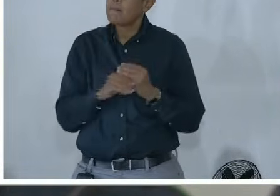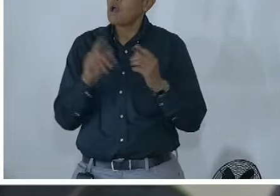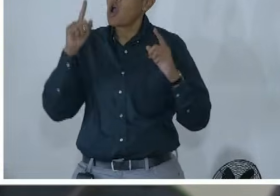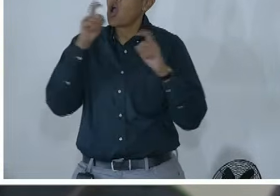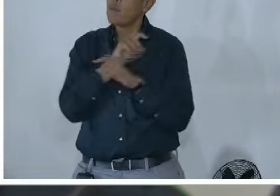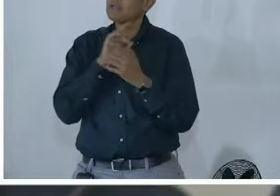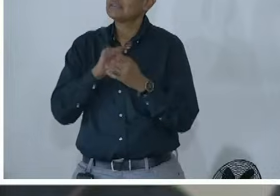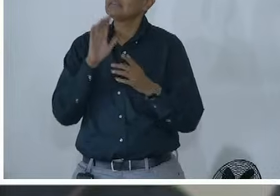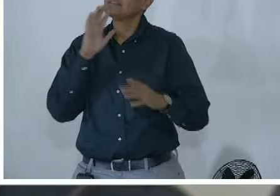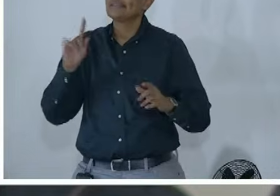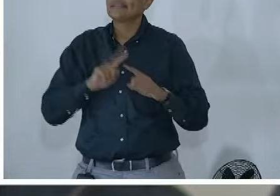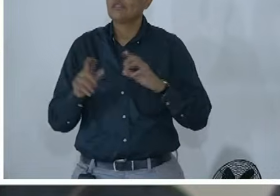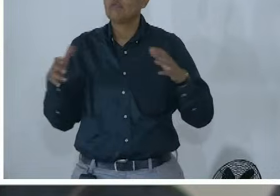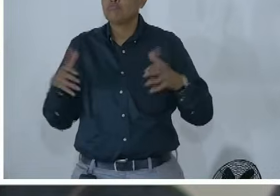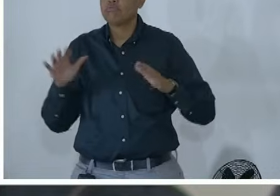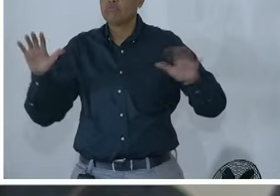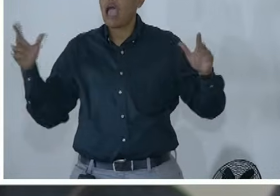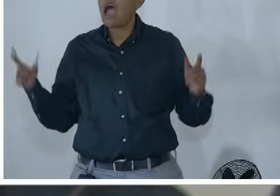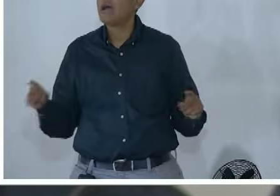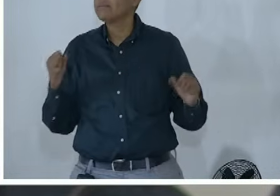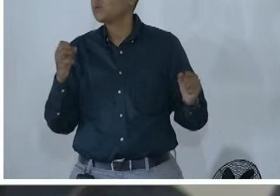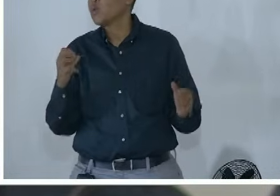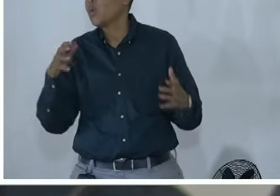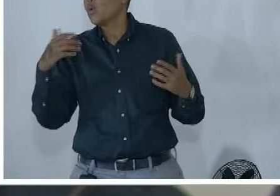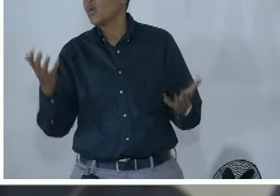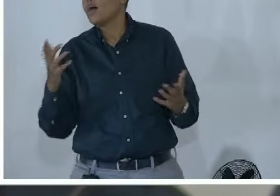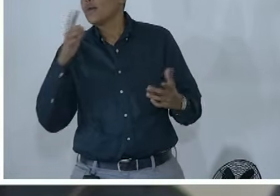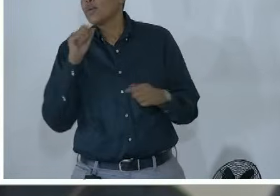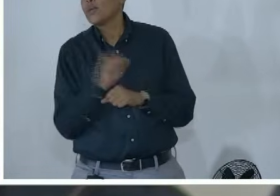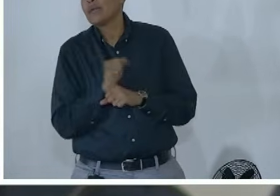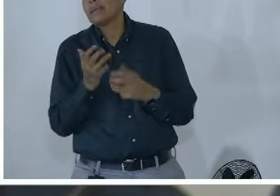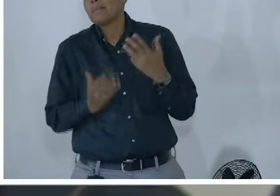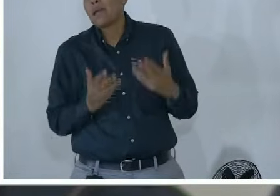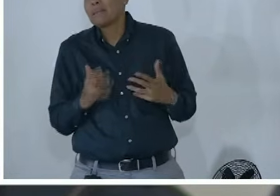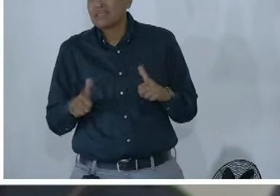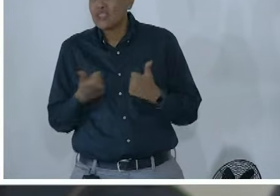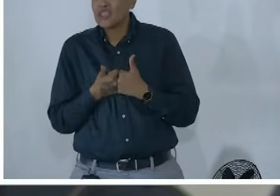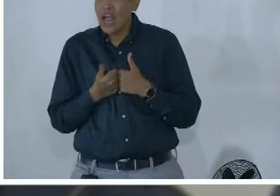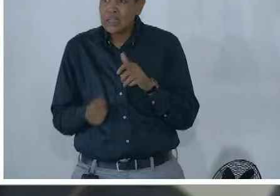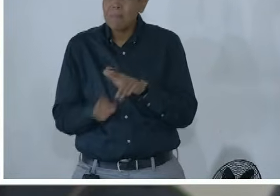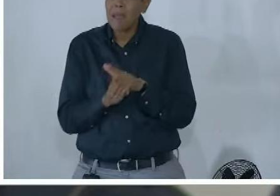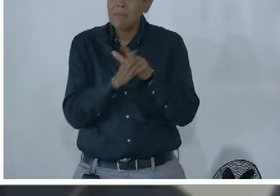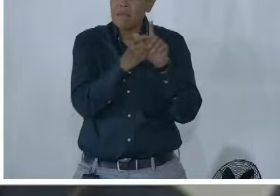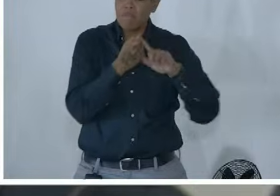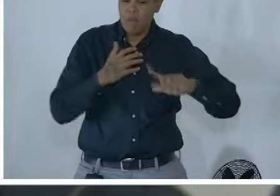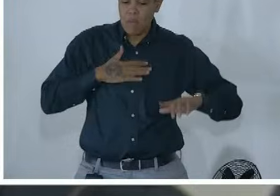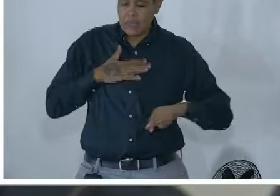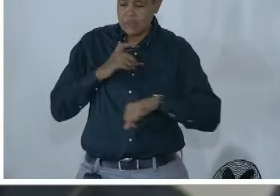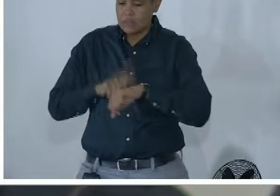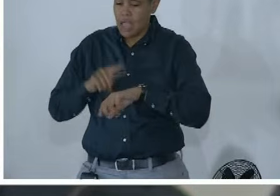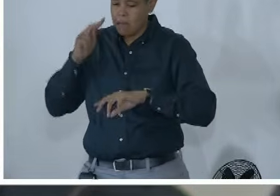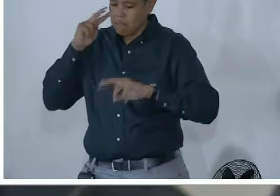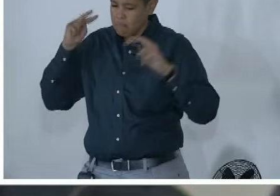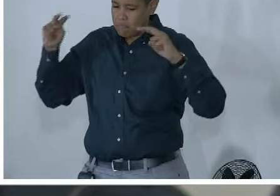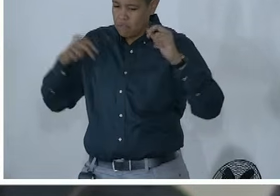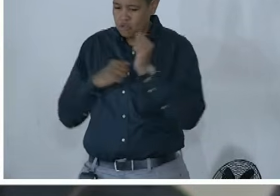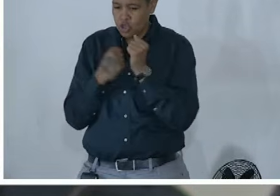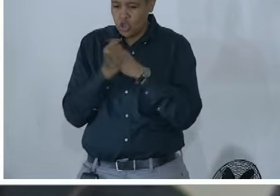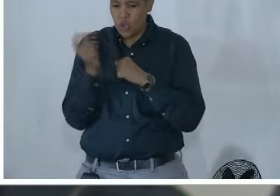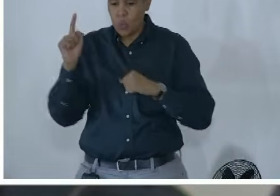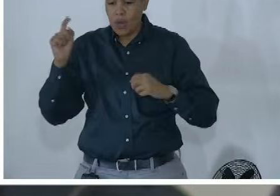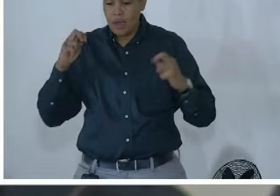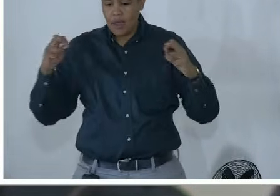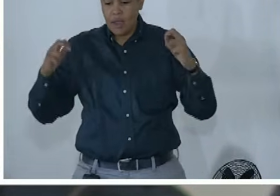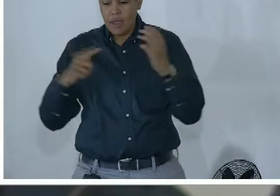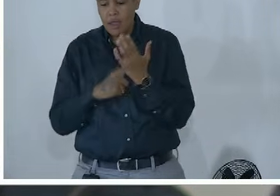complexity, parties. And so it may be challenging to provide for the time frame within which the